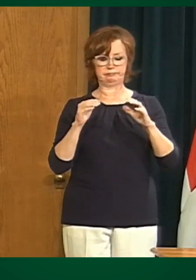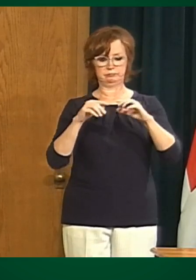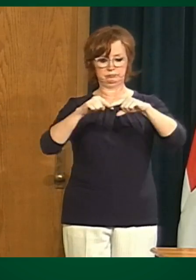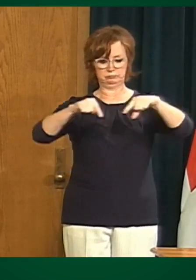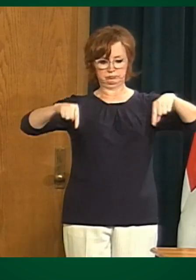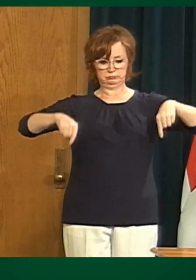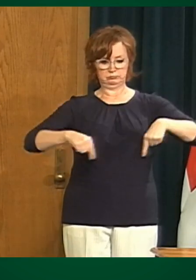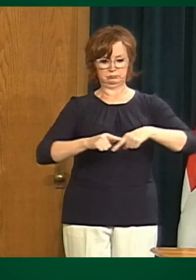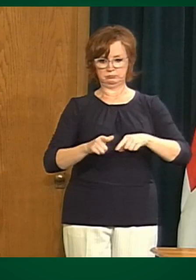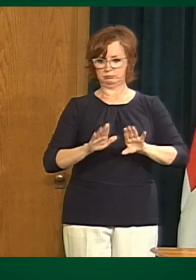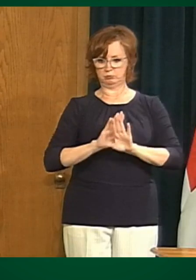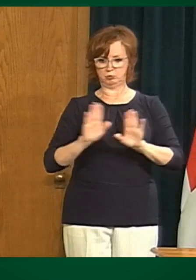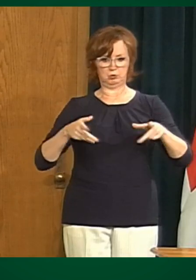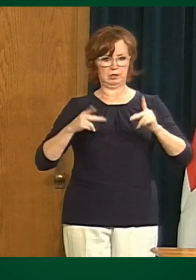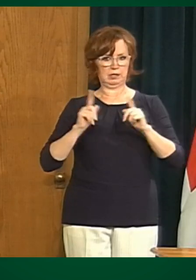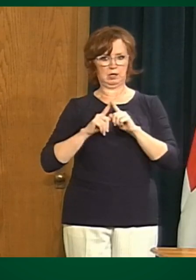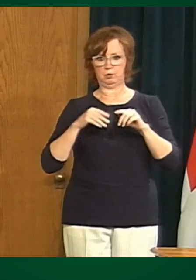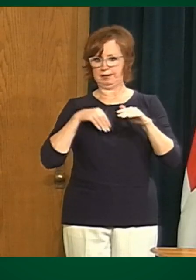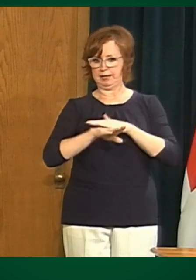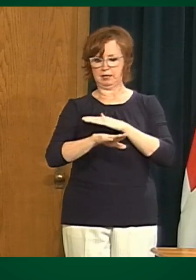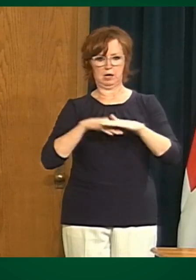work. So when we find that